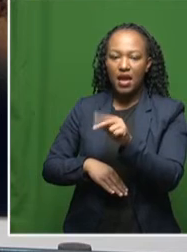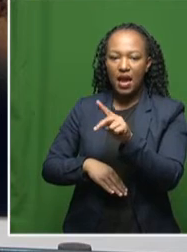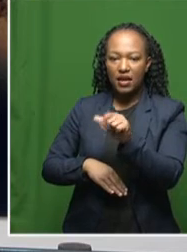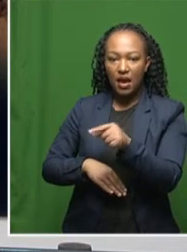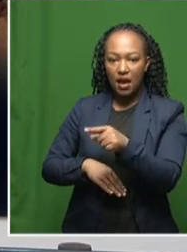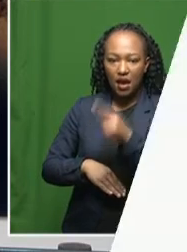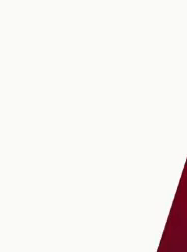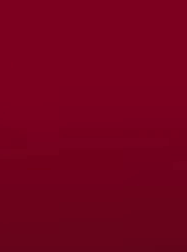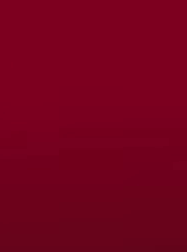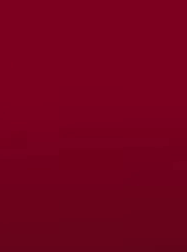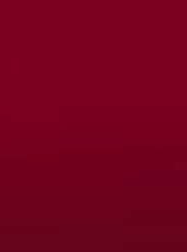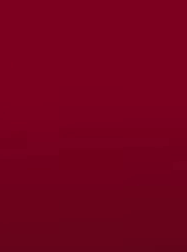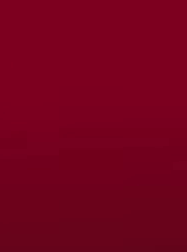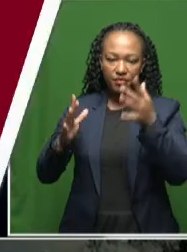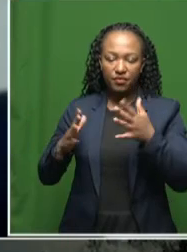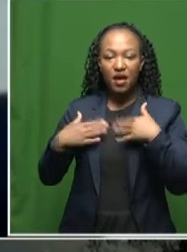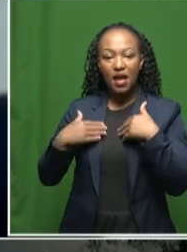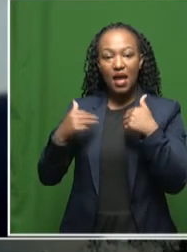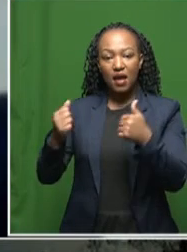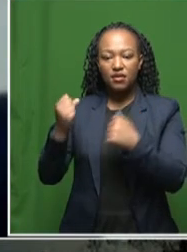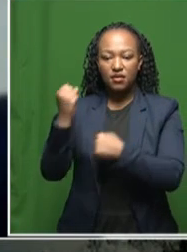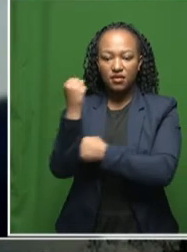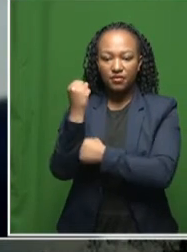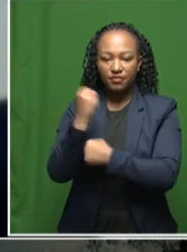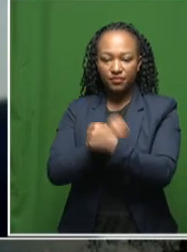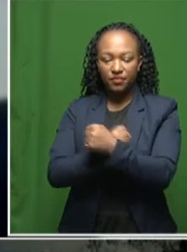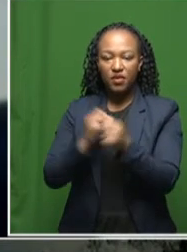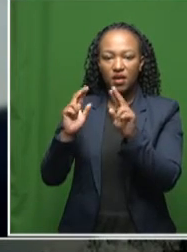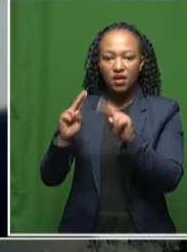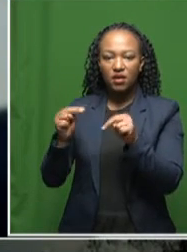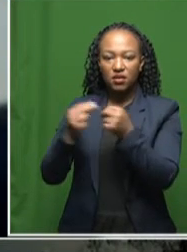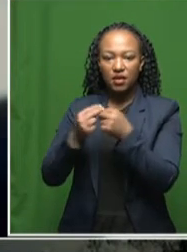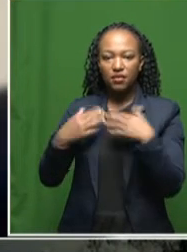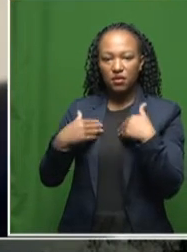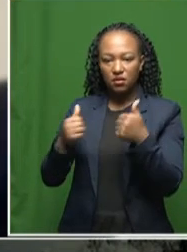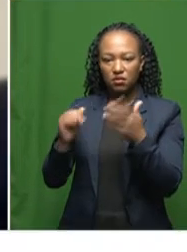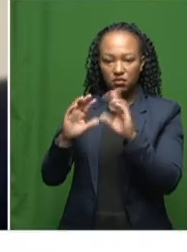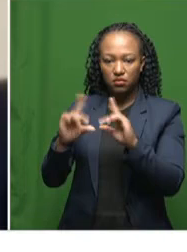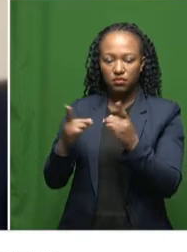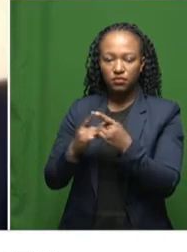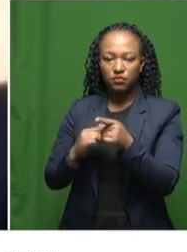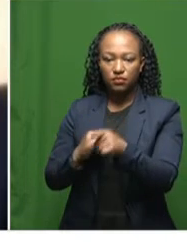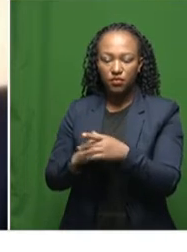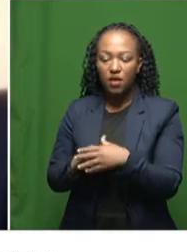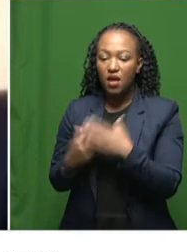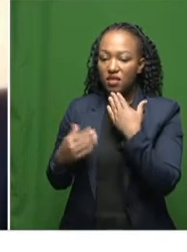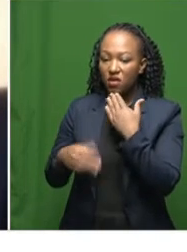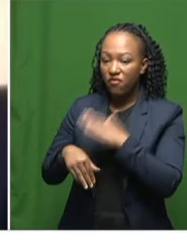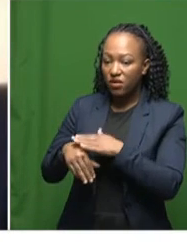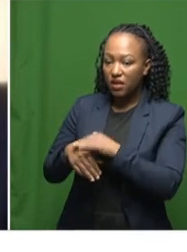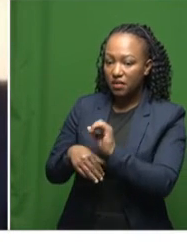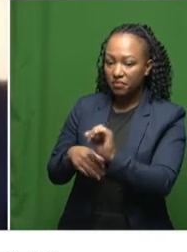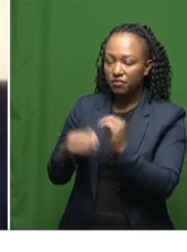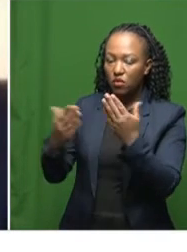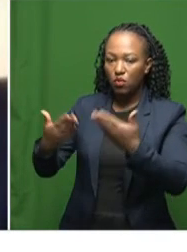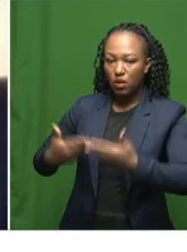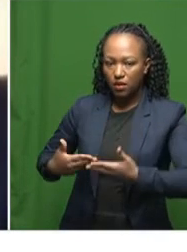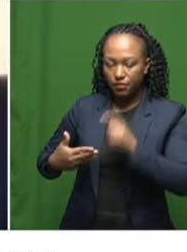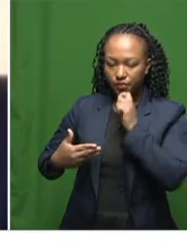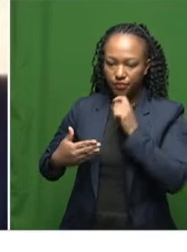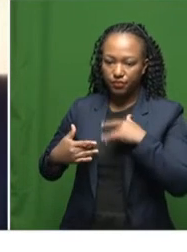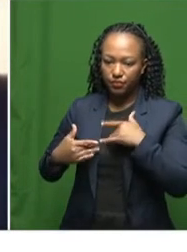is Chief Director for Health Infrastructure at the National Health Department. Mr. Dakela, thanks so much for your time. Welcome to Morning